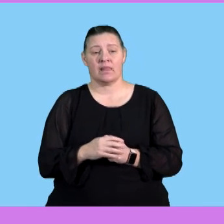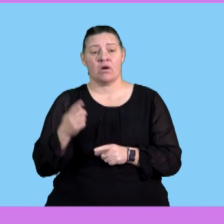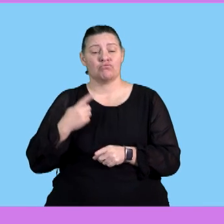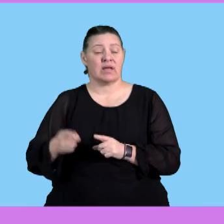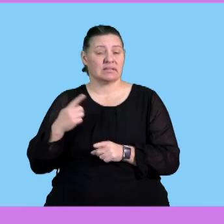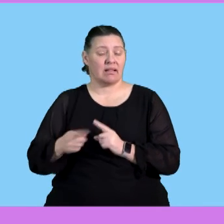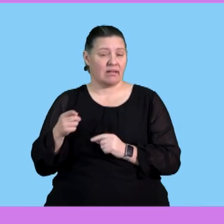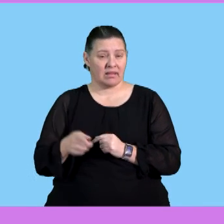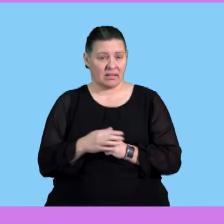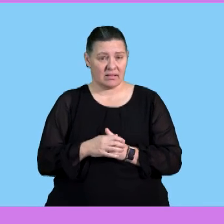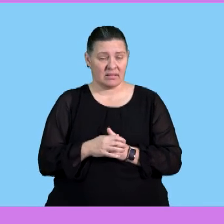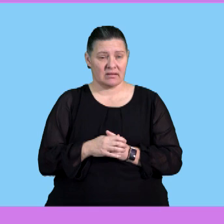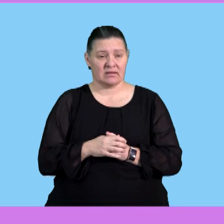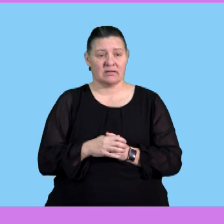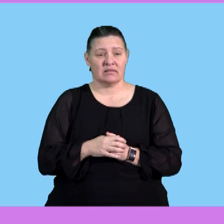the pickup rental